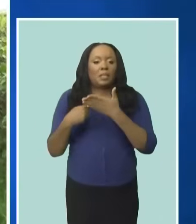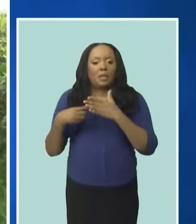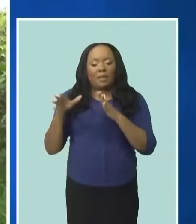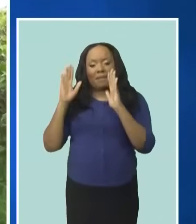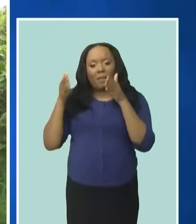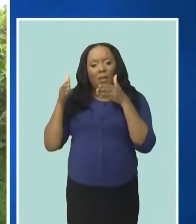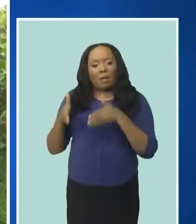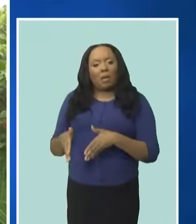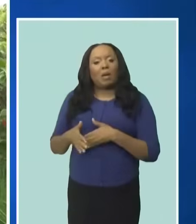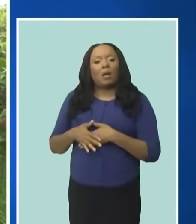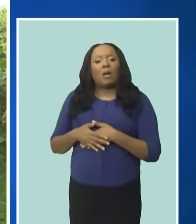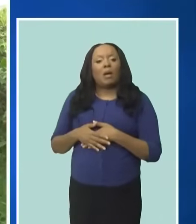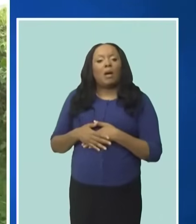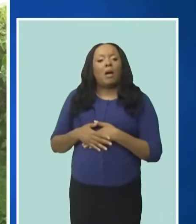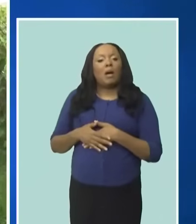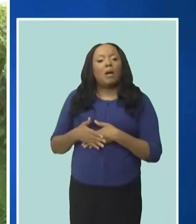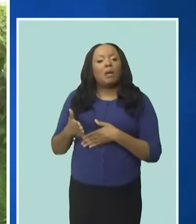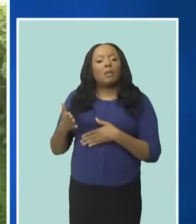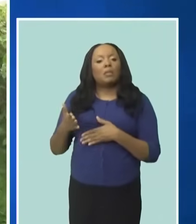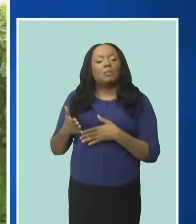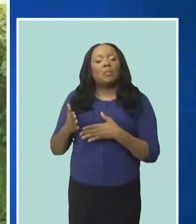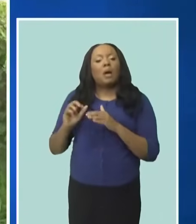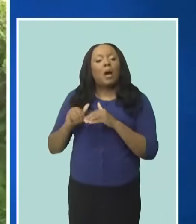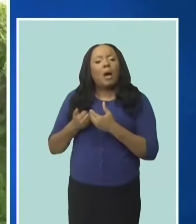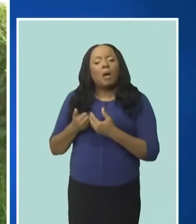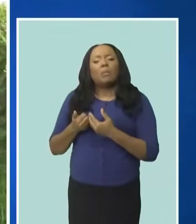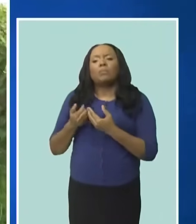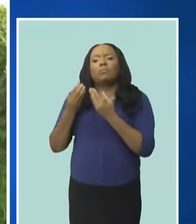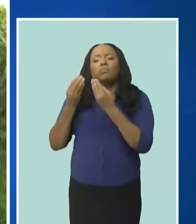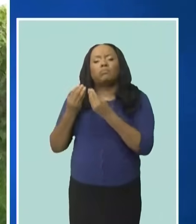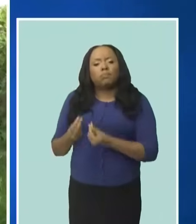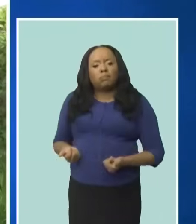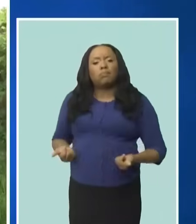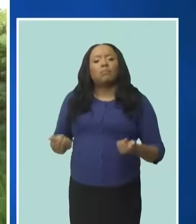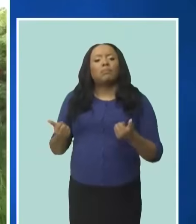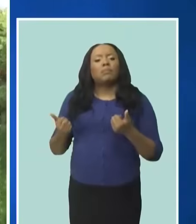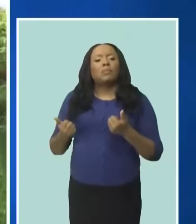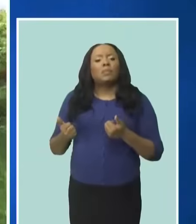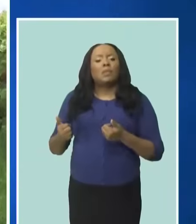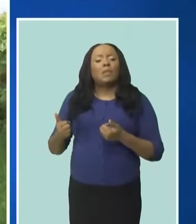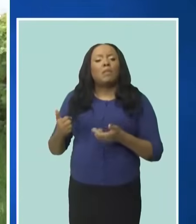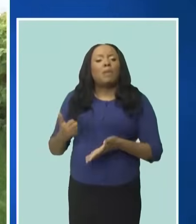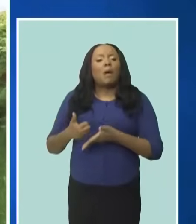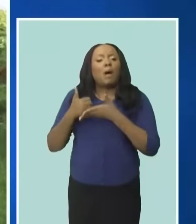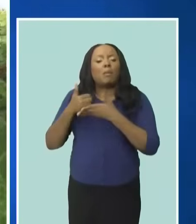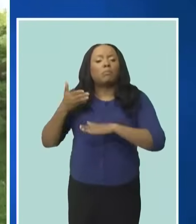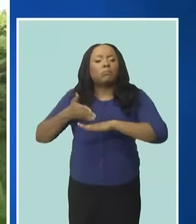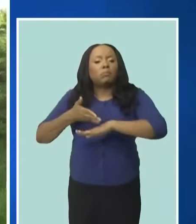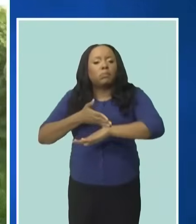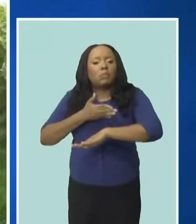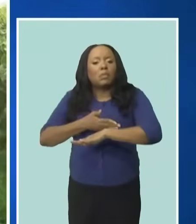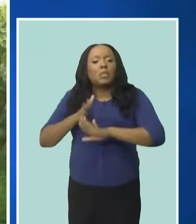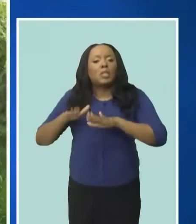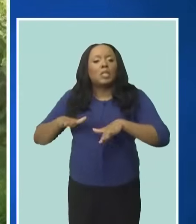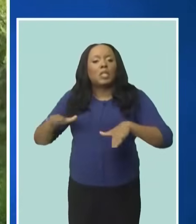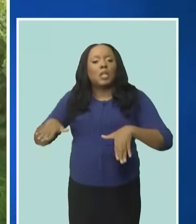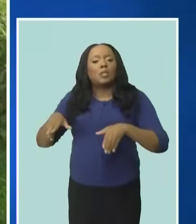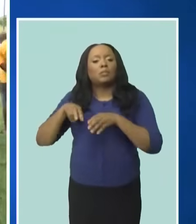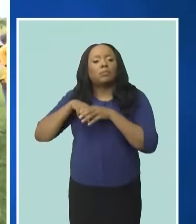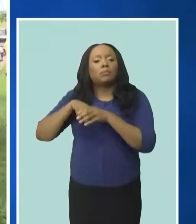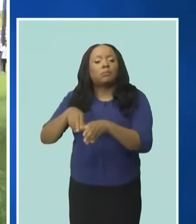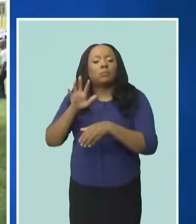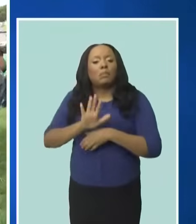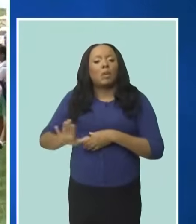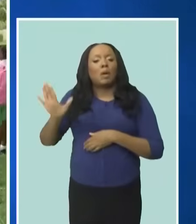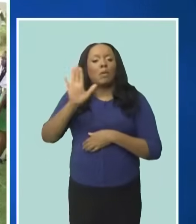on identifying and implementing practical student-centered solutions to improve the transportation experience for